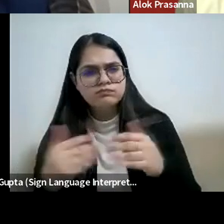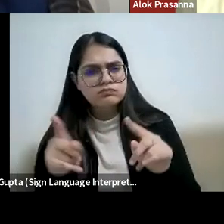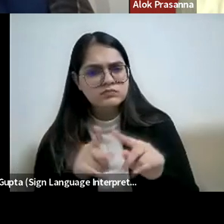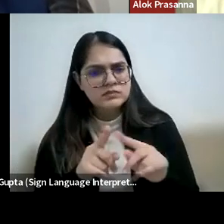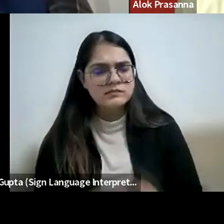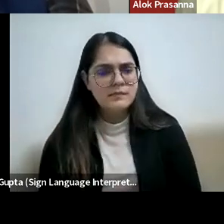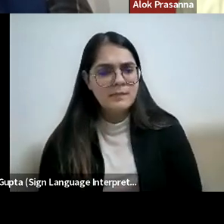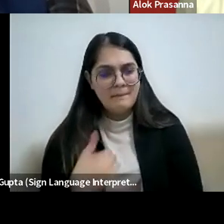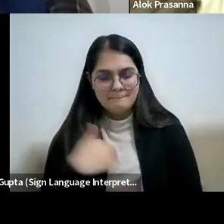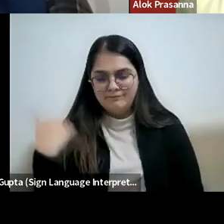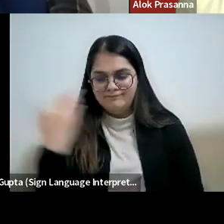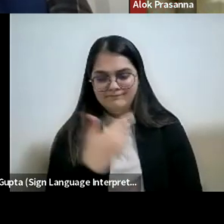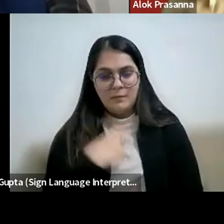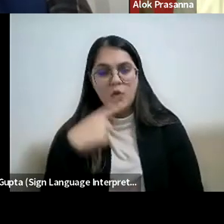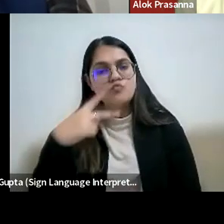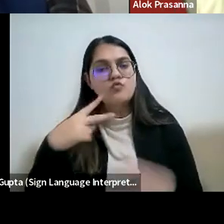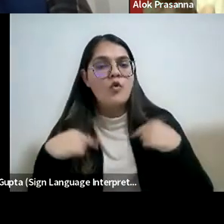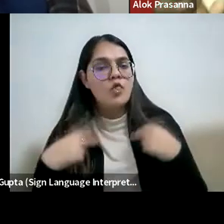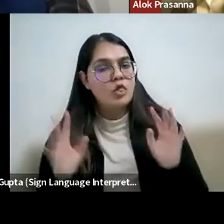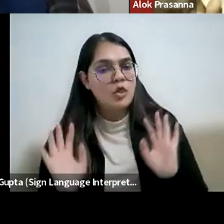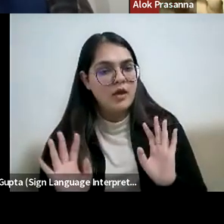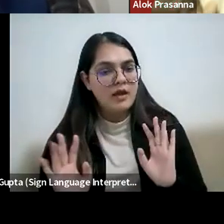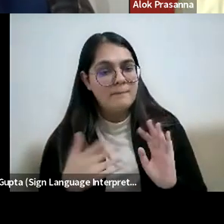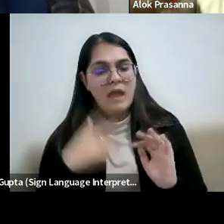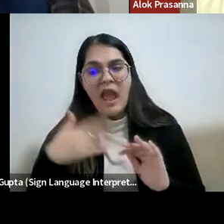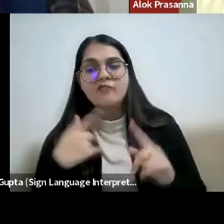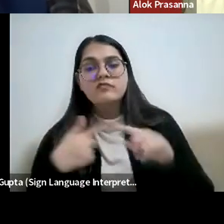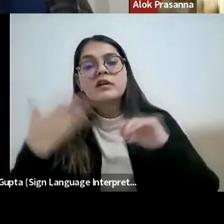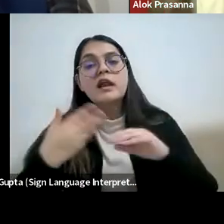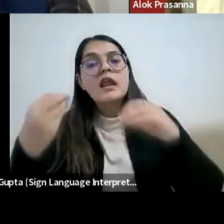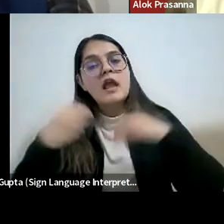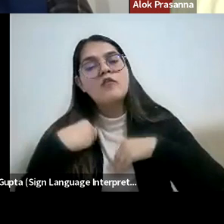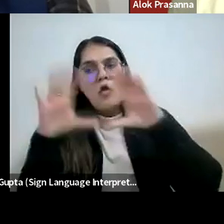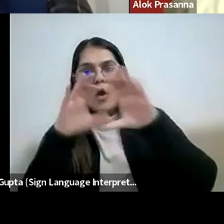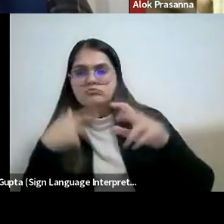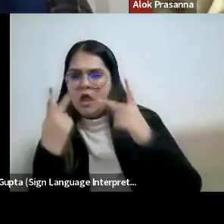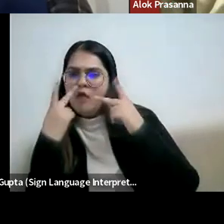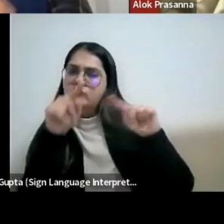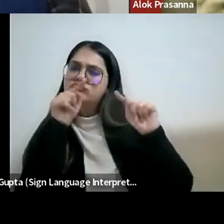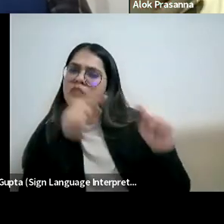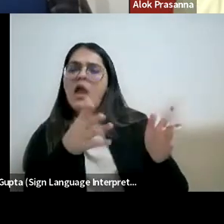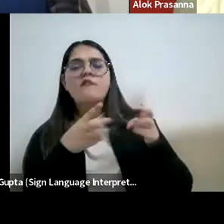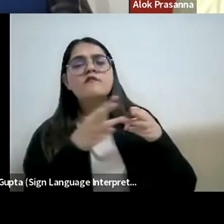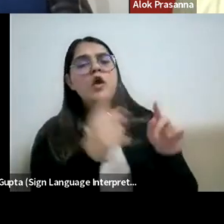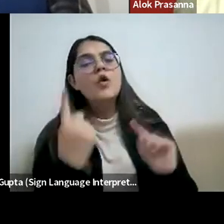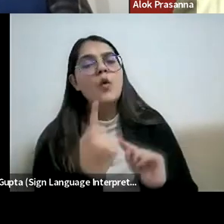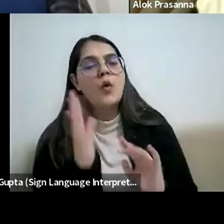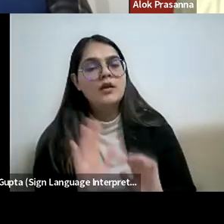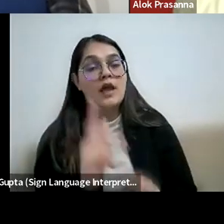as lawyers, we are trained to see the constitution in a particular way, and I have